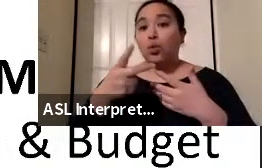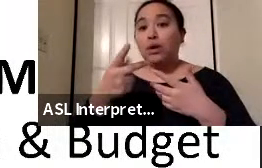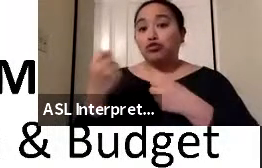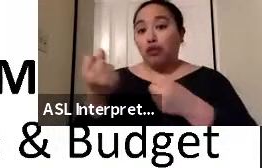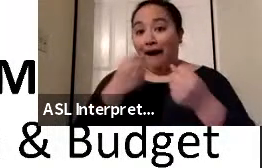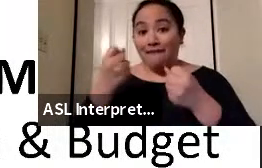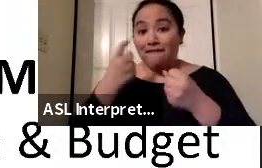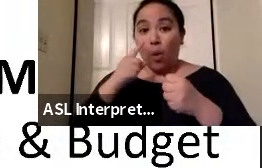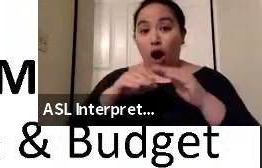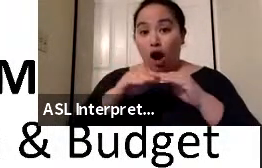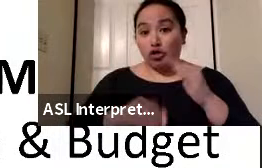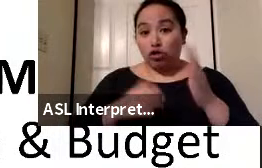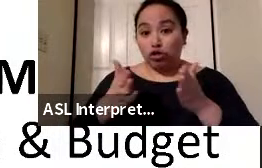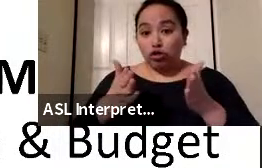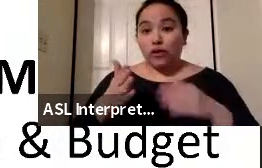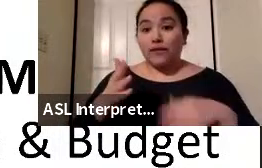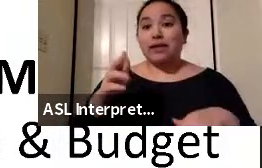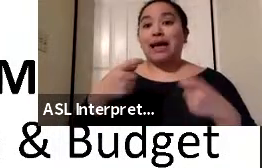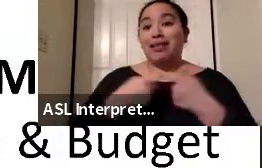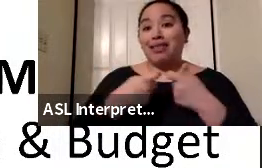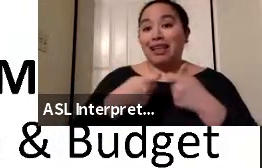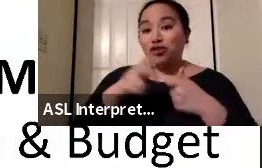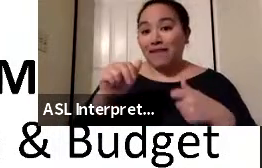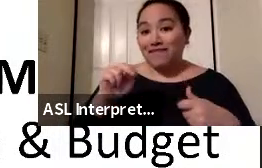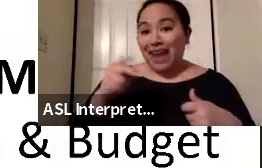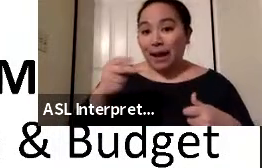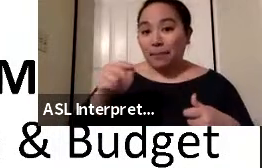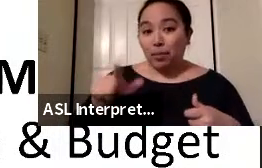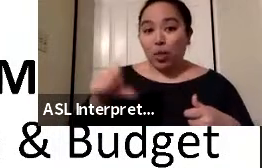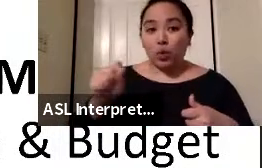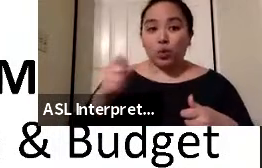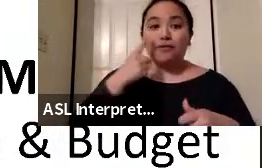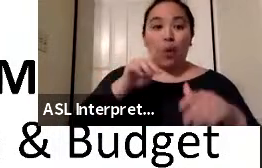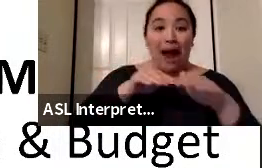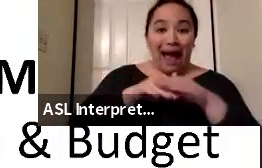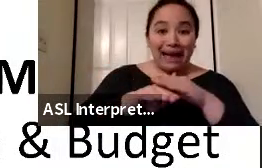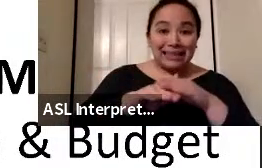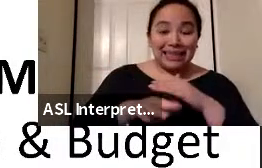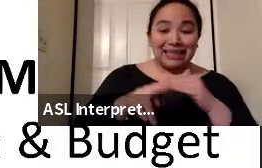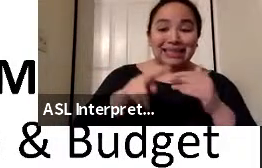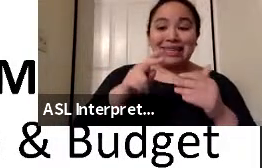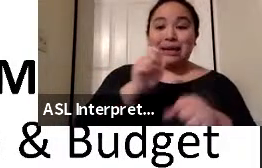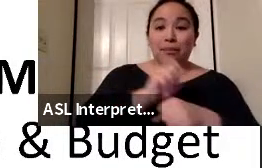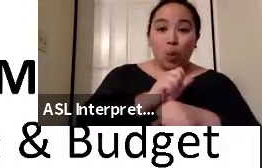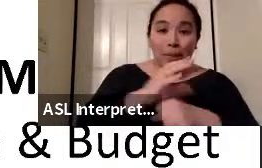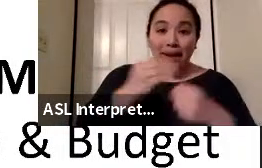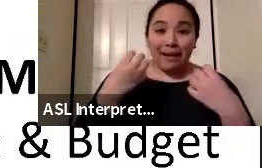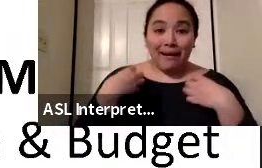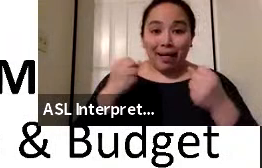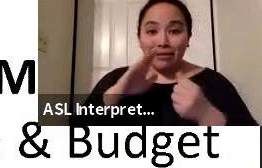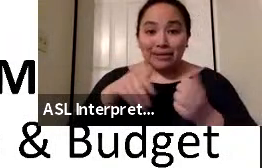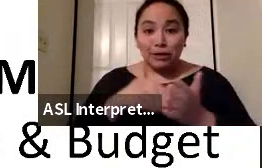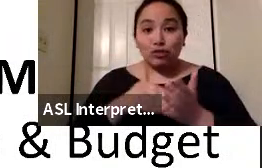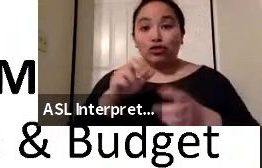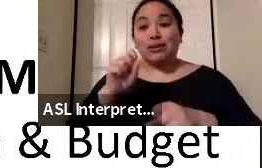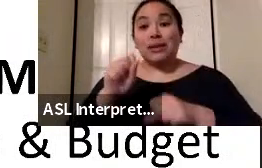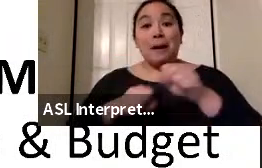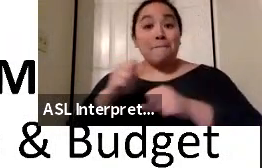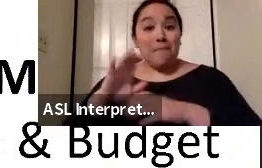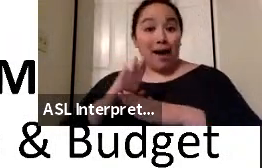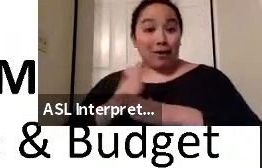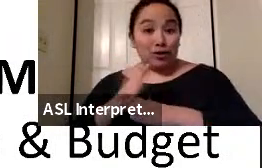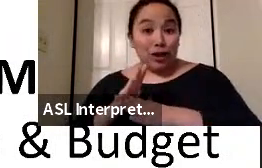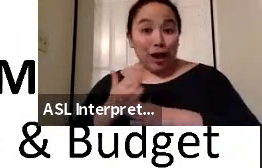residents, electric van pools for accessing employment centers and health centers, electric bike share program for checking